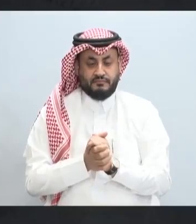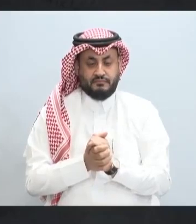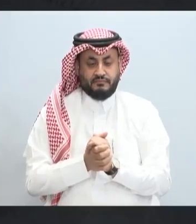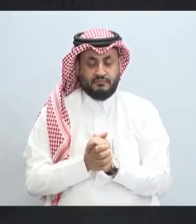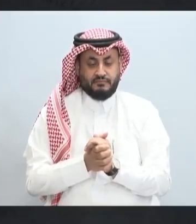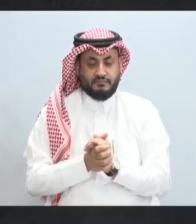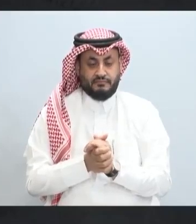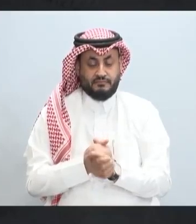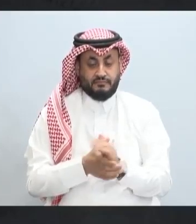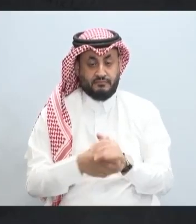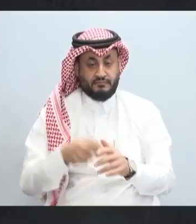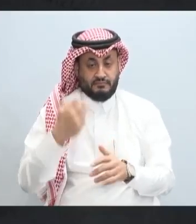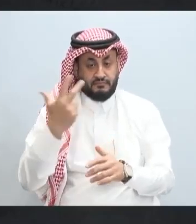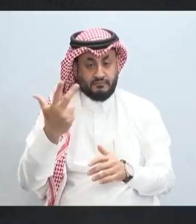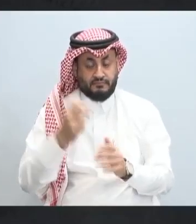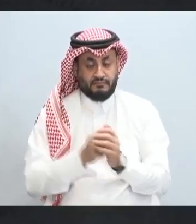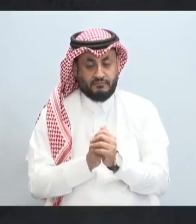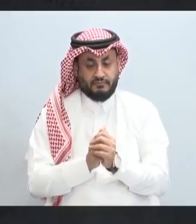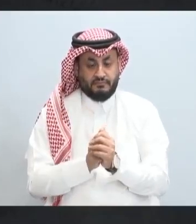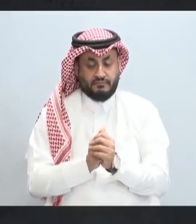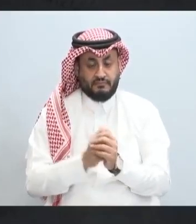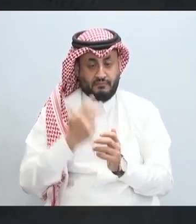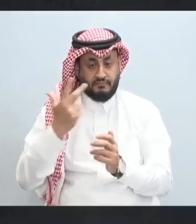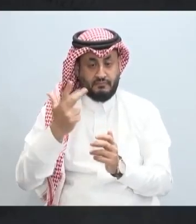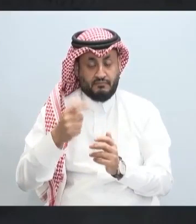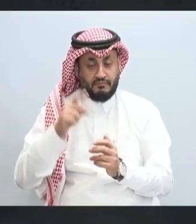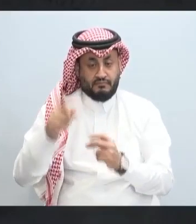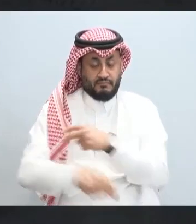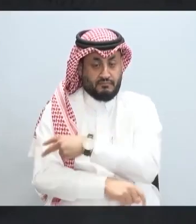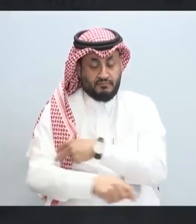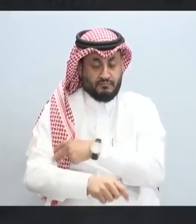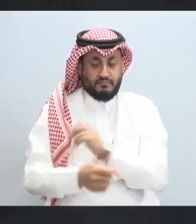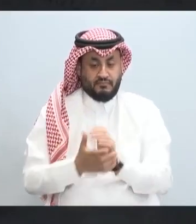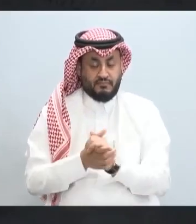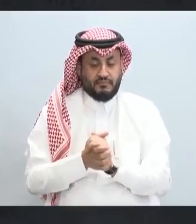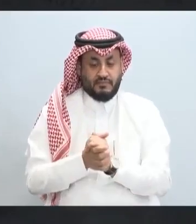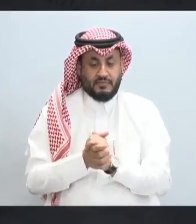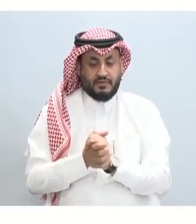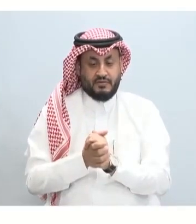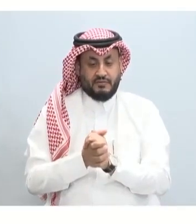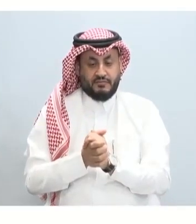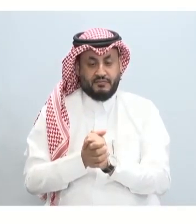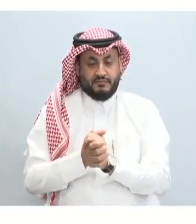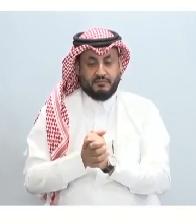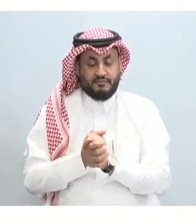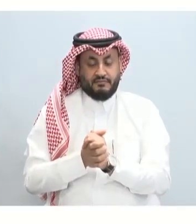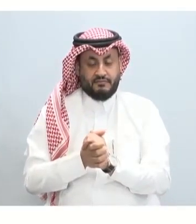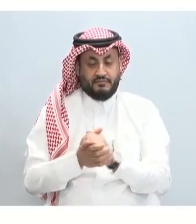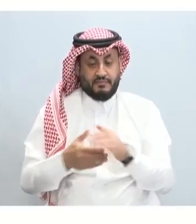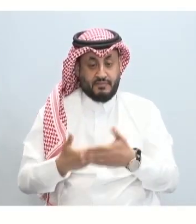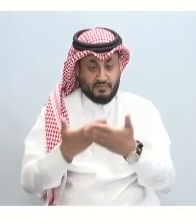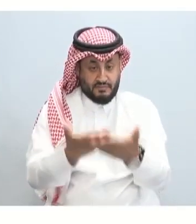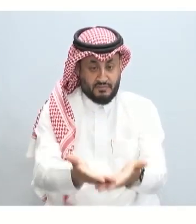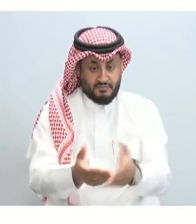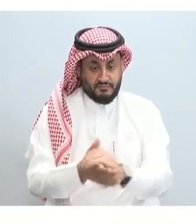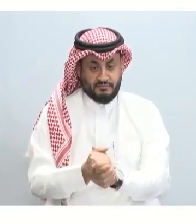this, the third thing that a flight attendant could ask, which is, when we want,